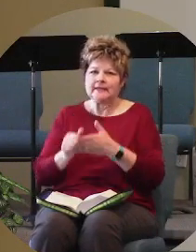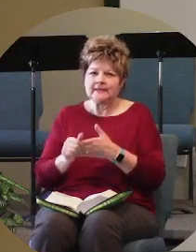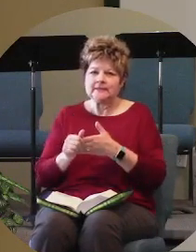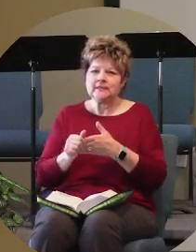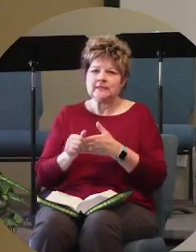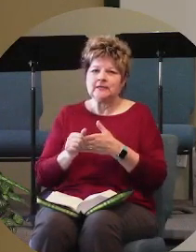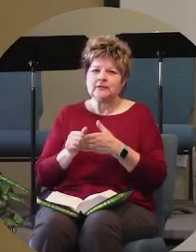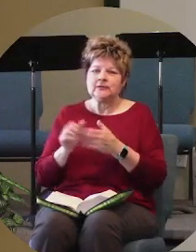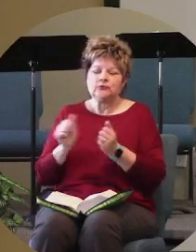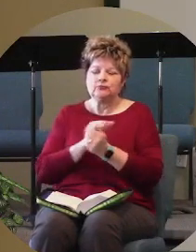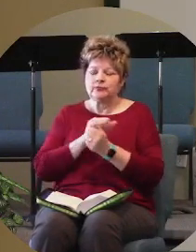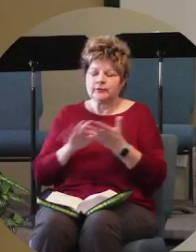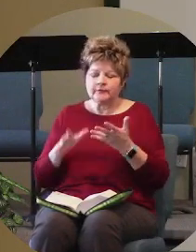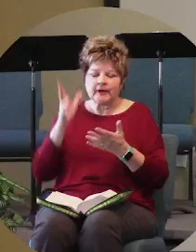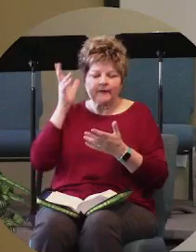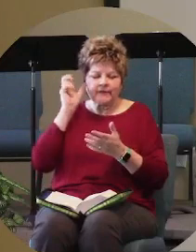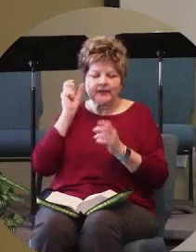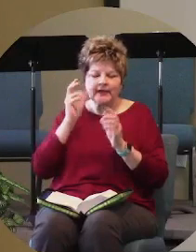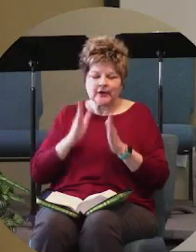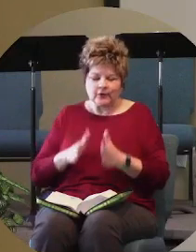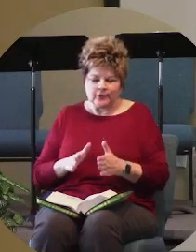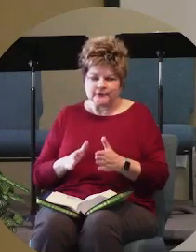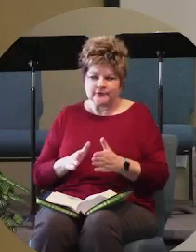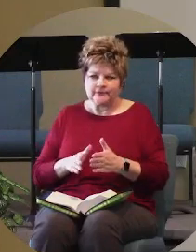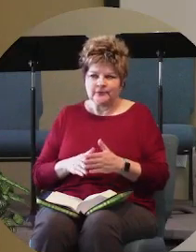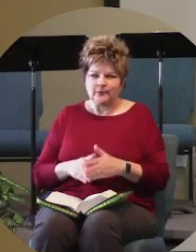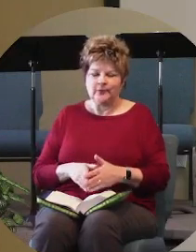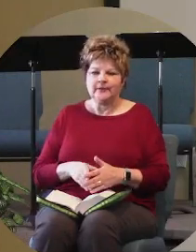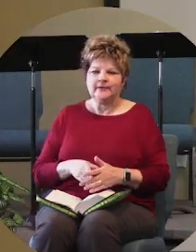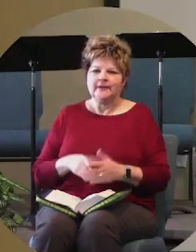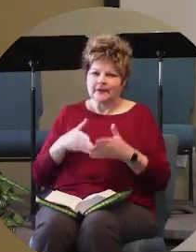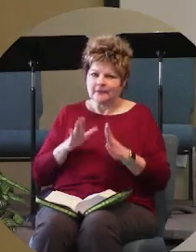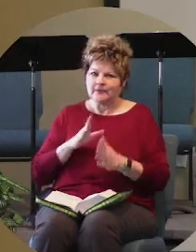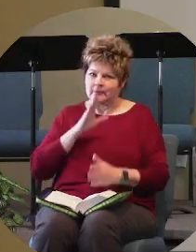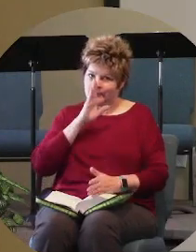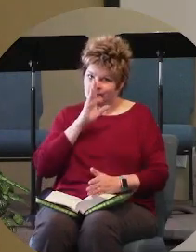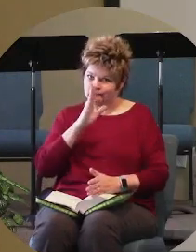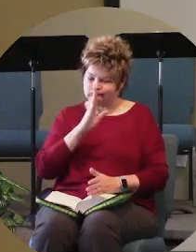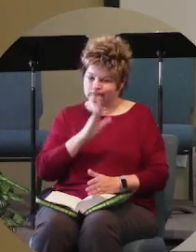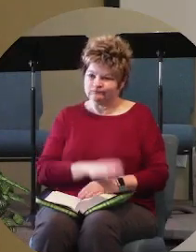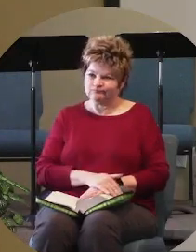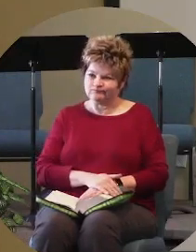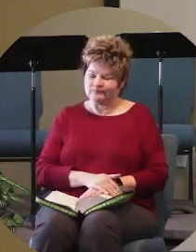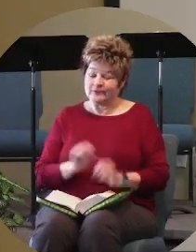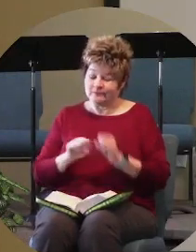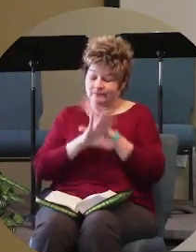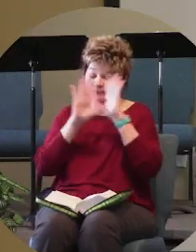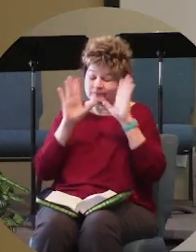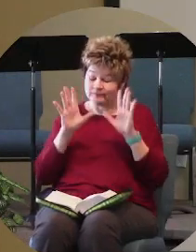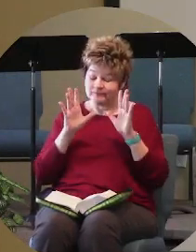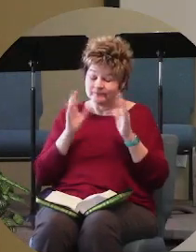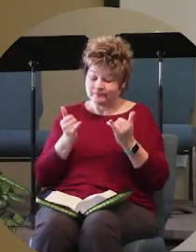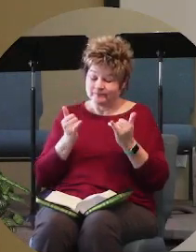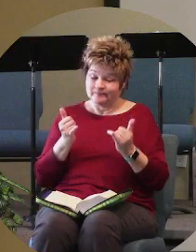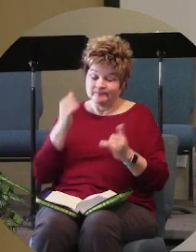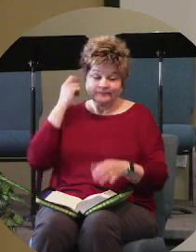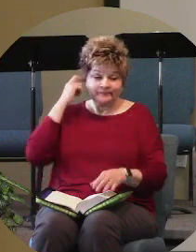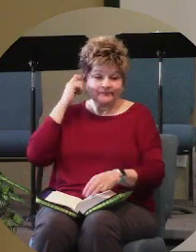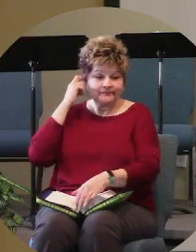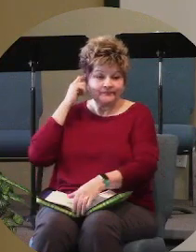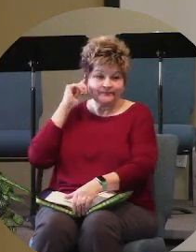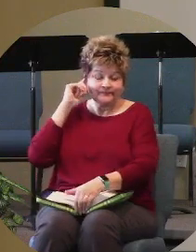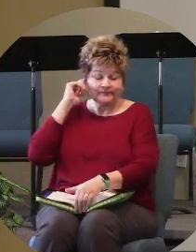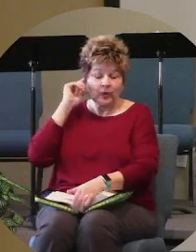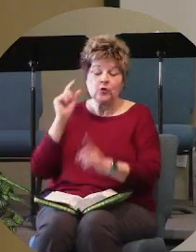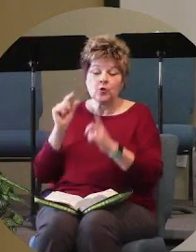hearers. So let me be really frank, really as transparent as I can. The